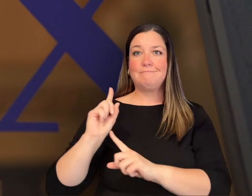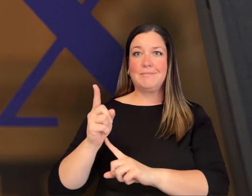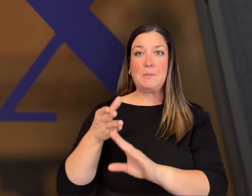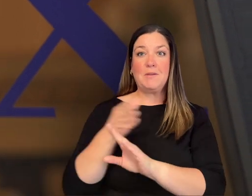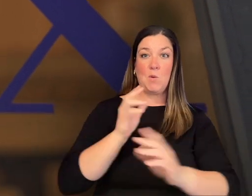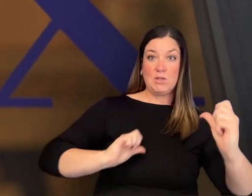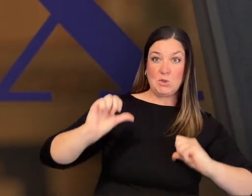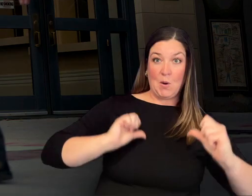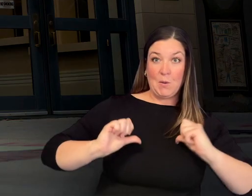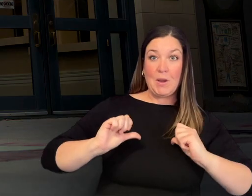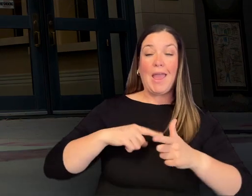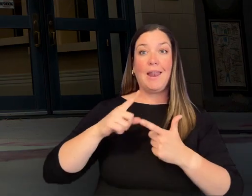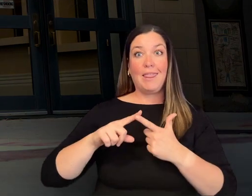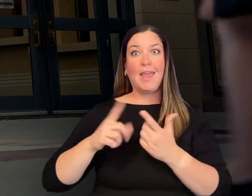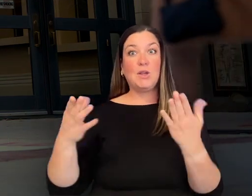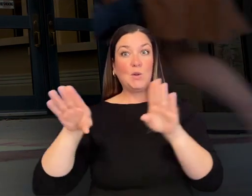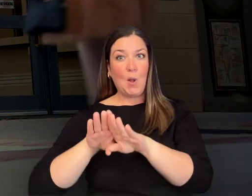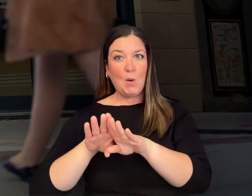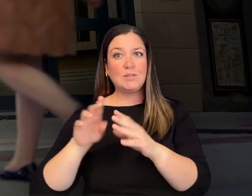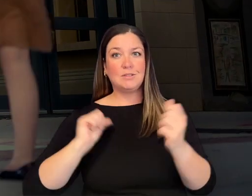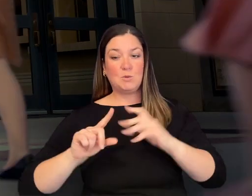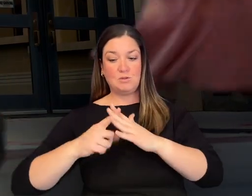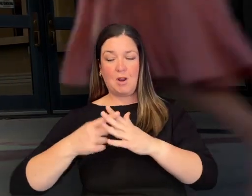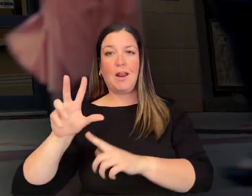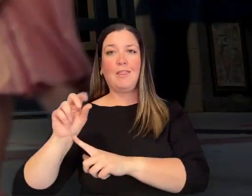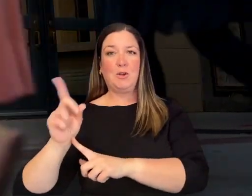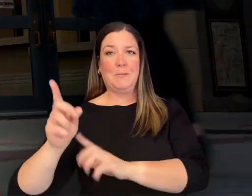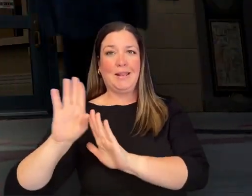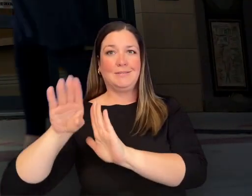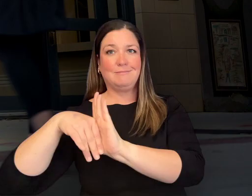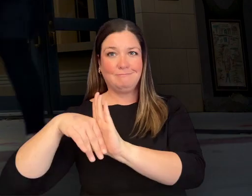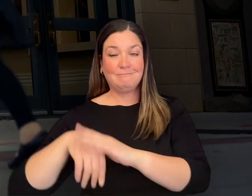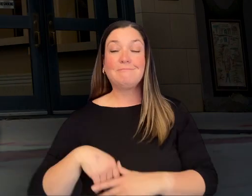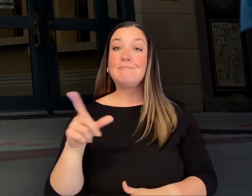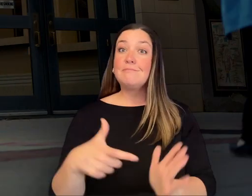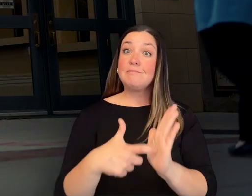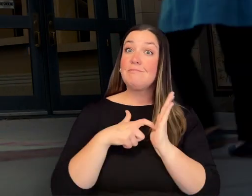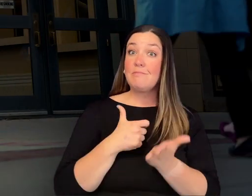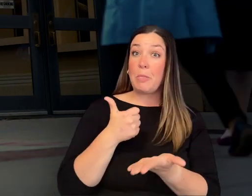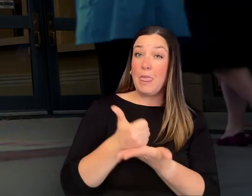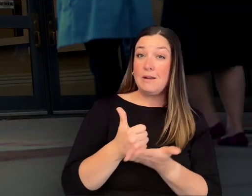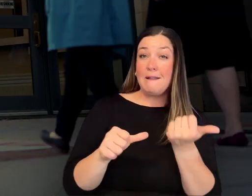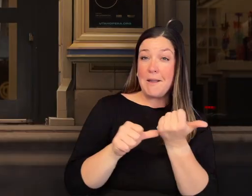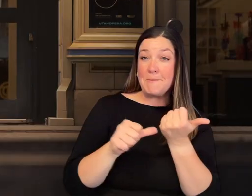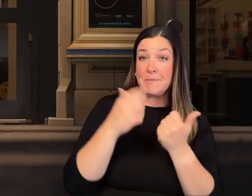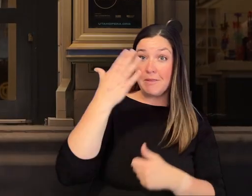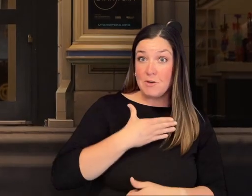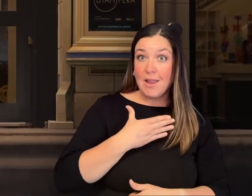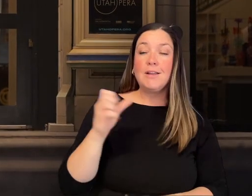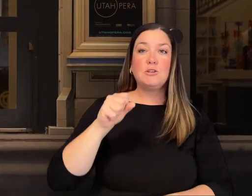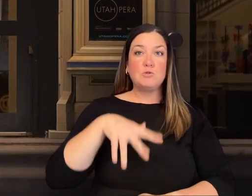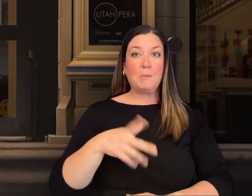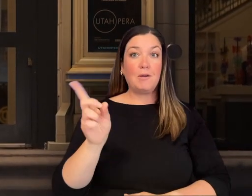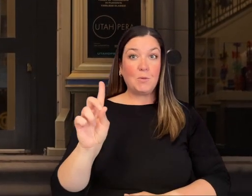minutes before showtime and closes 30 minutes after the show starts. If you require curbside assistance, the